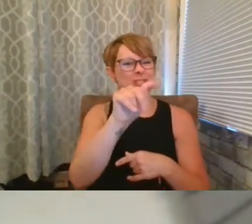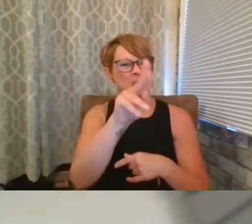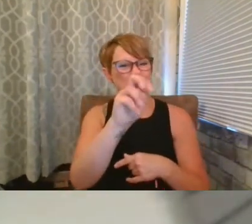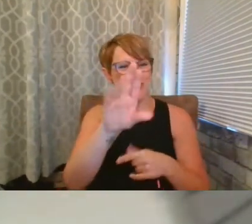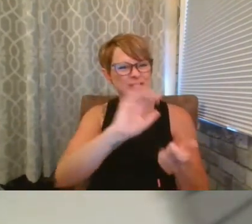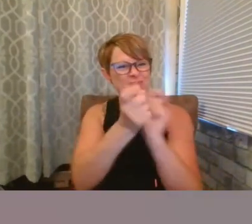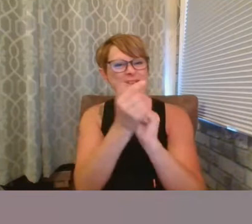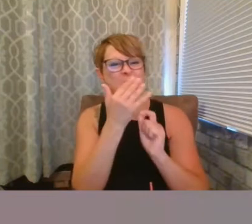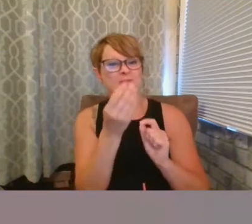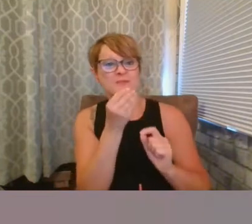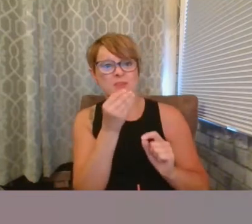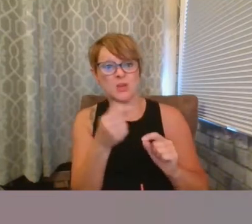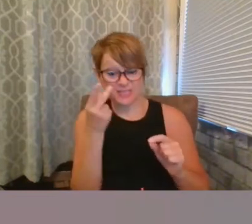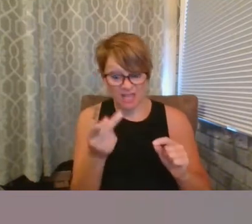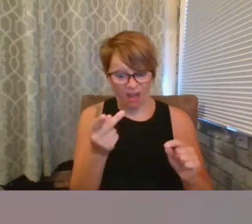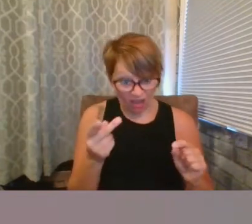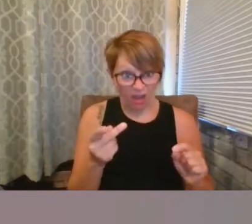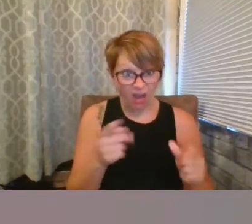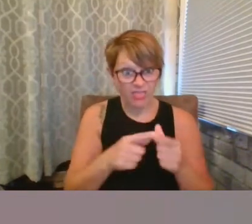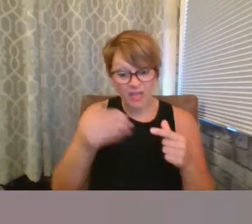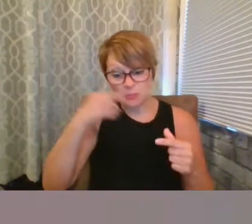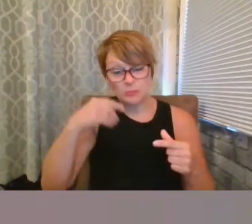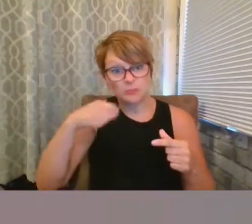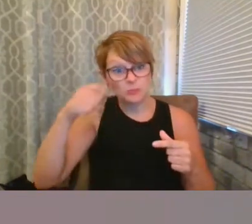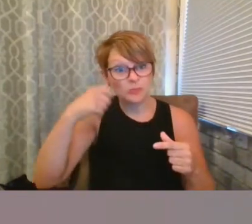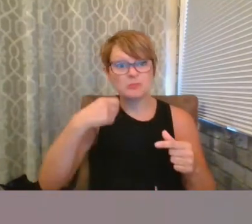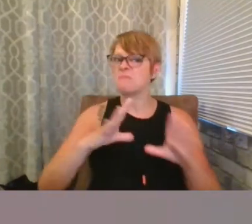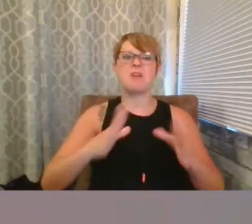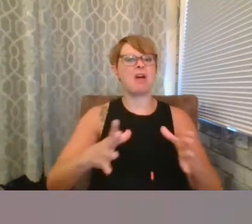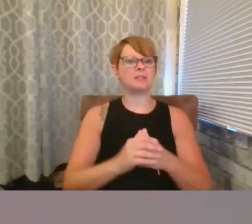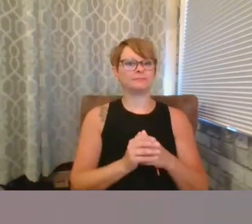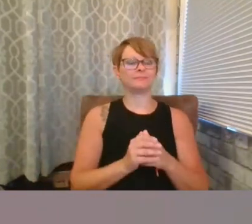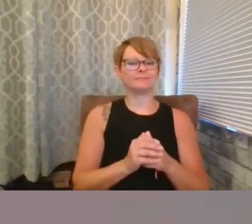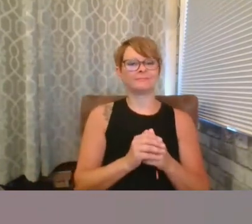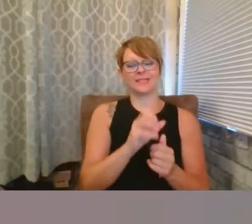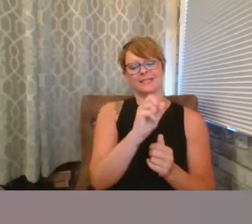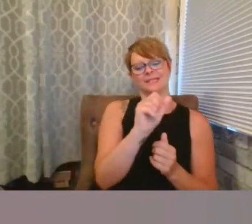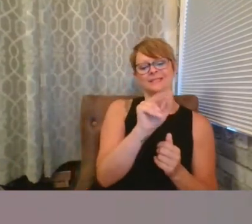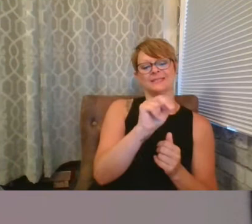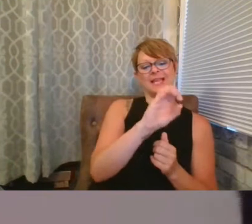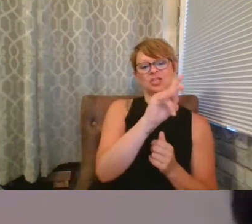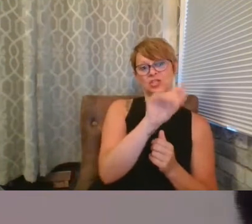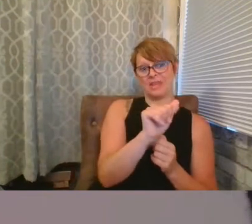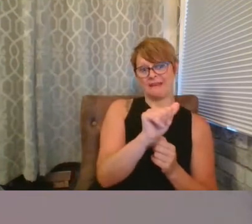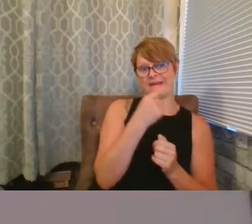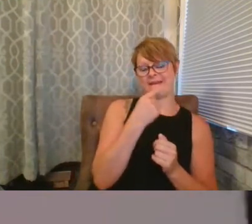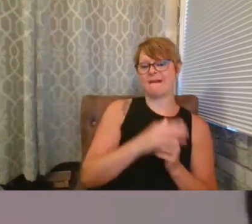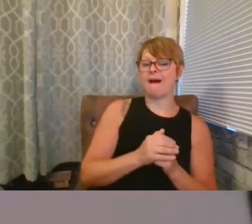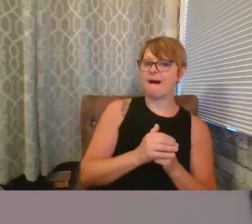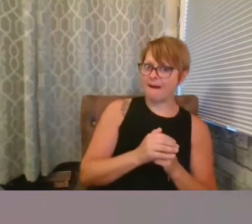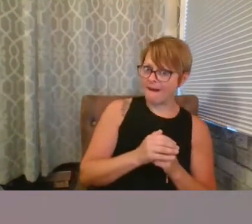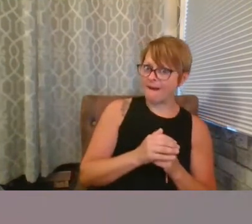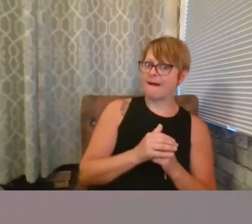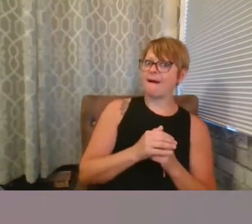it. Brilliant. It sounds like you are actually, like, Thank you. introducing